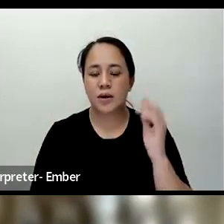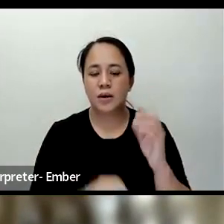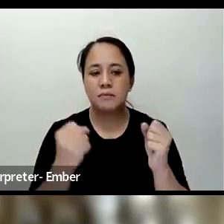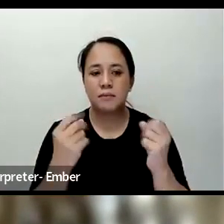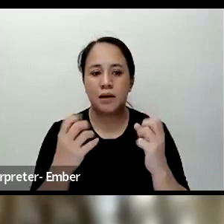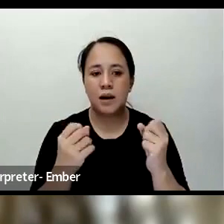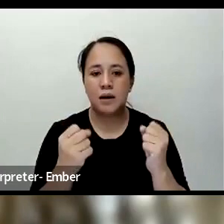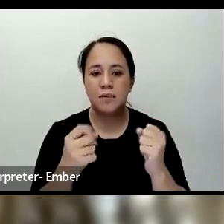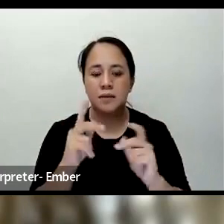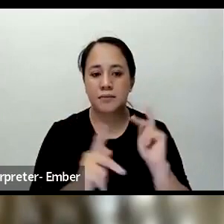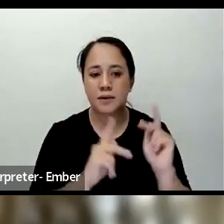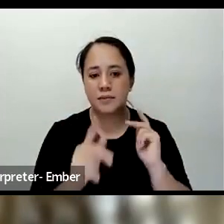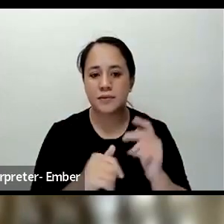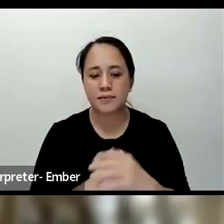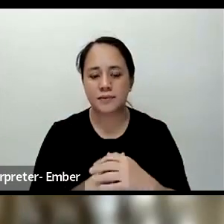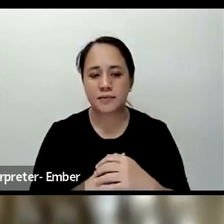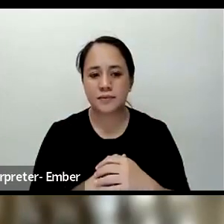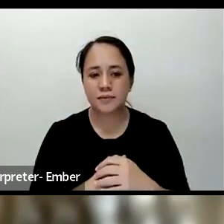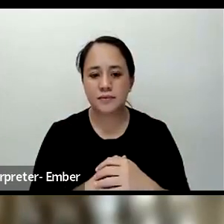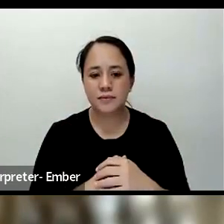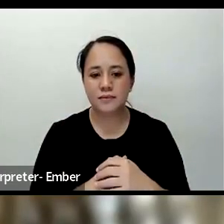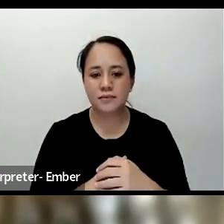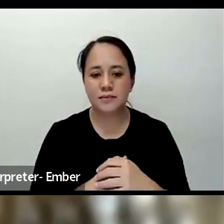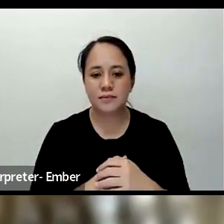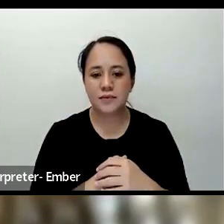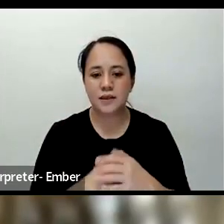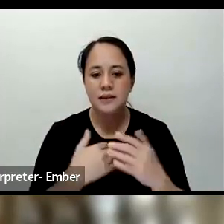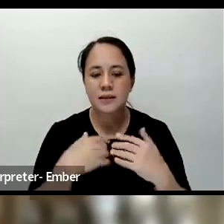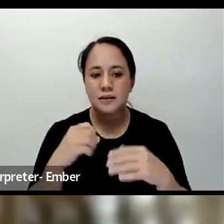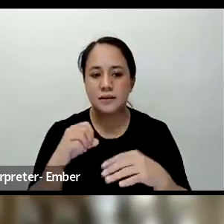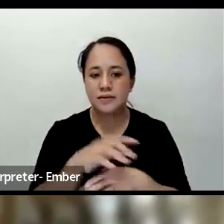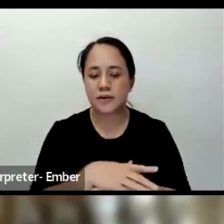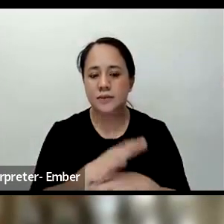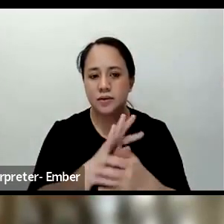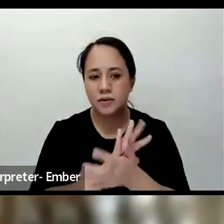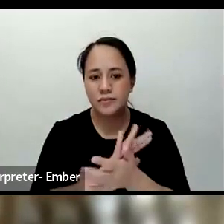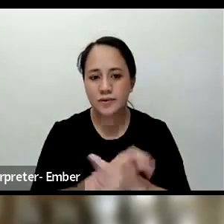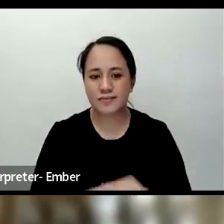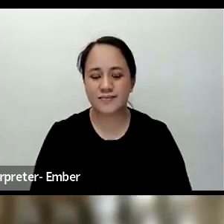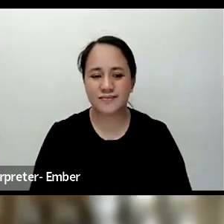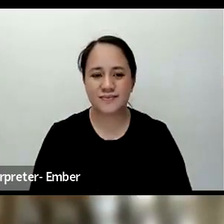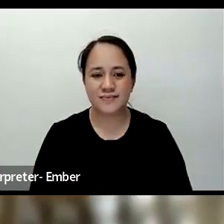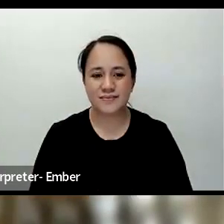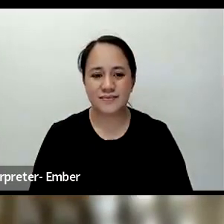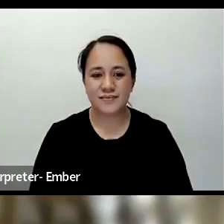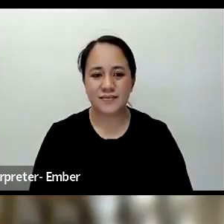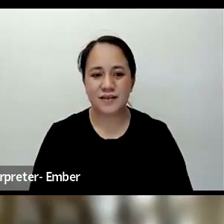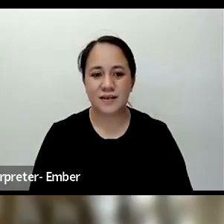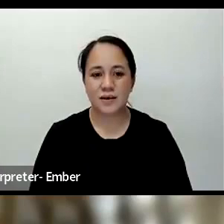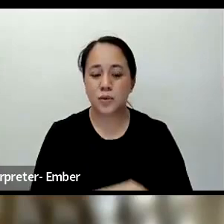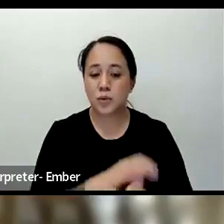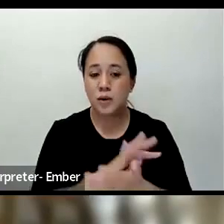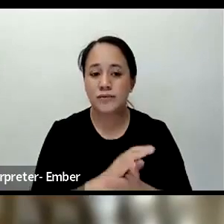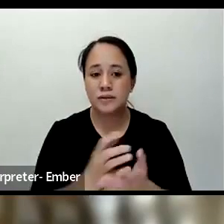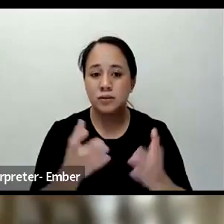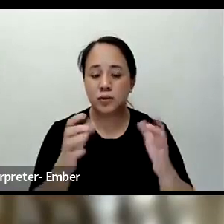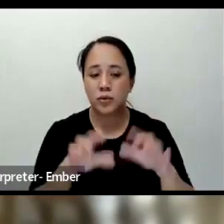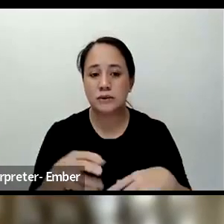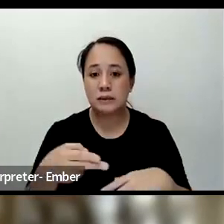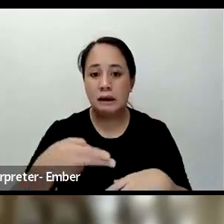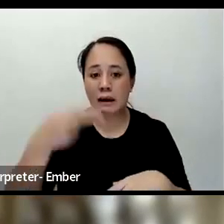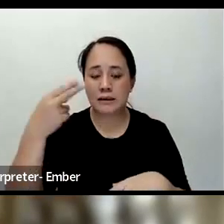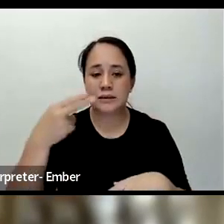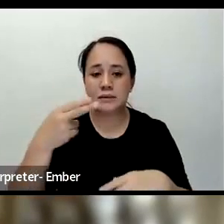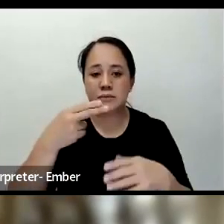the regions that were affected by COVID. So COVID caused higher